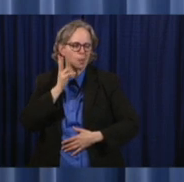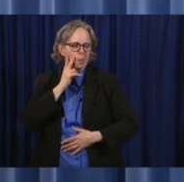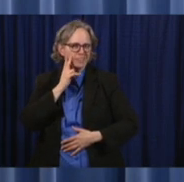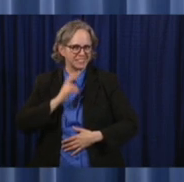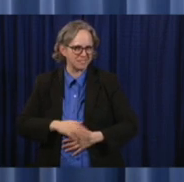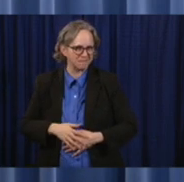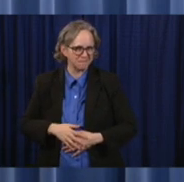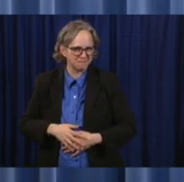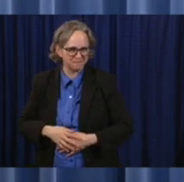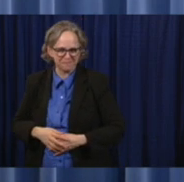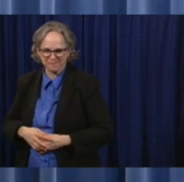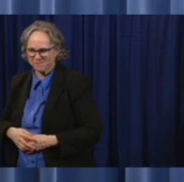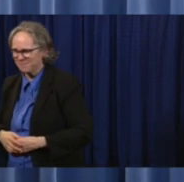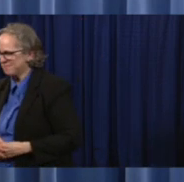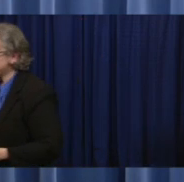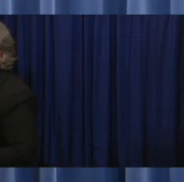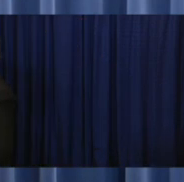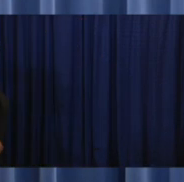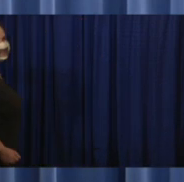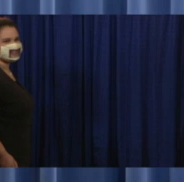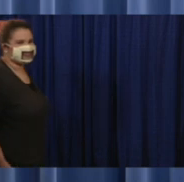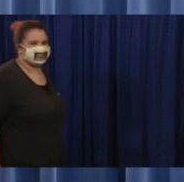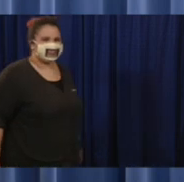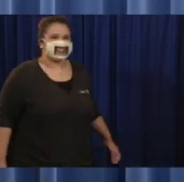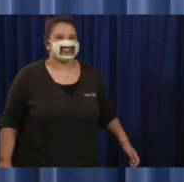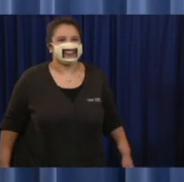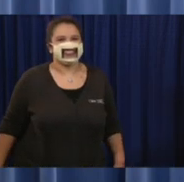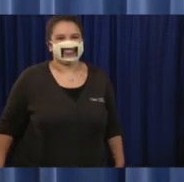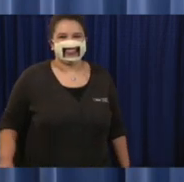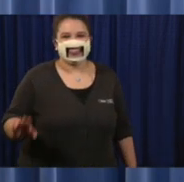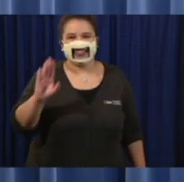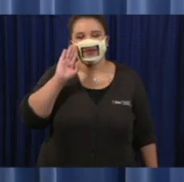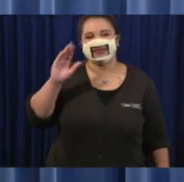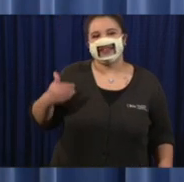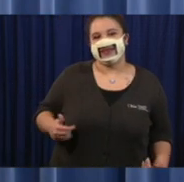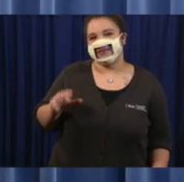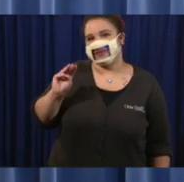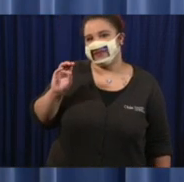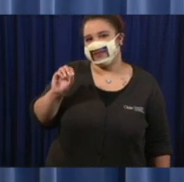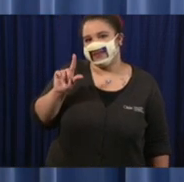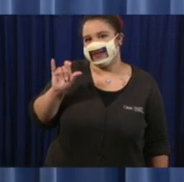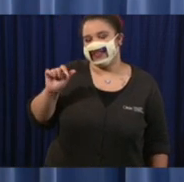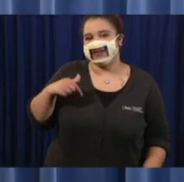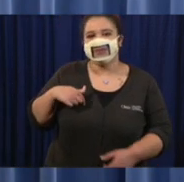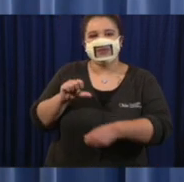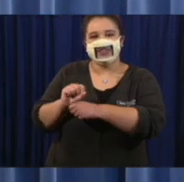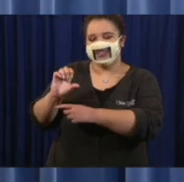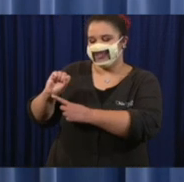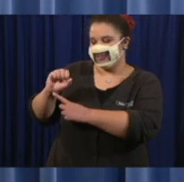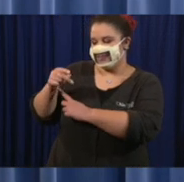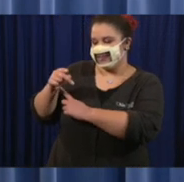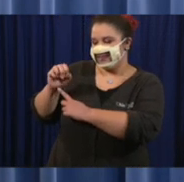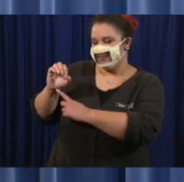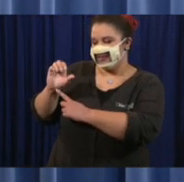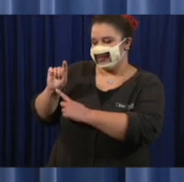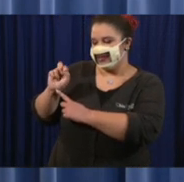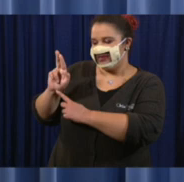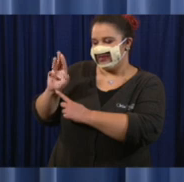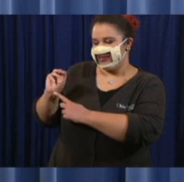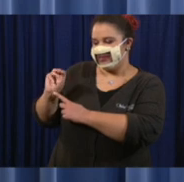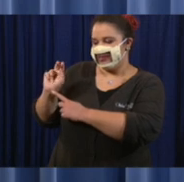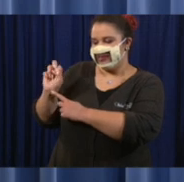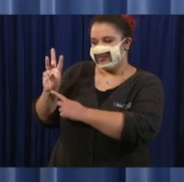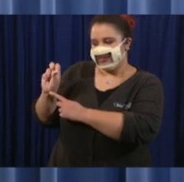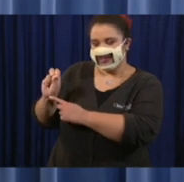Hi, Governor. This is Molly Martinez with Spectrum News. My question today is for the Lieutenant Governor. With things reopening, we're wondering if there are